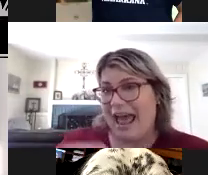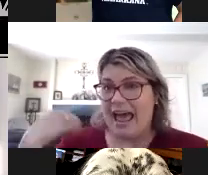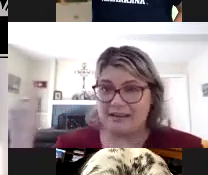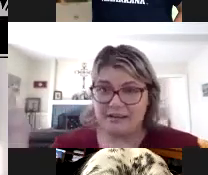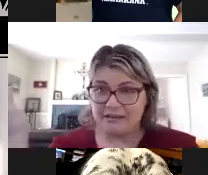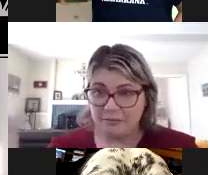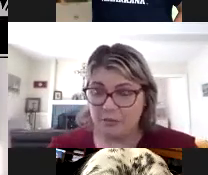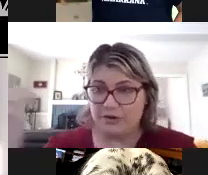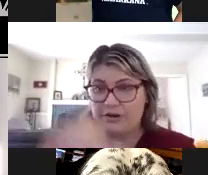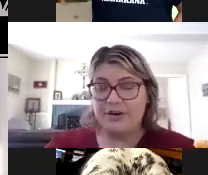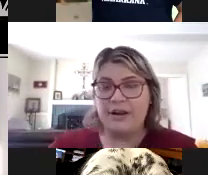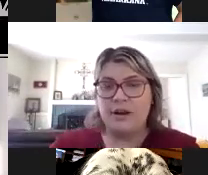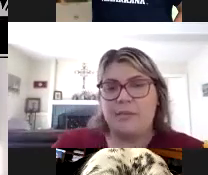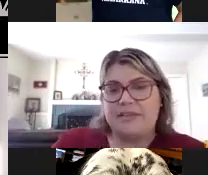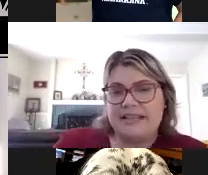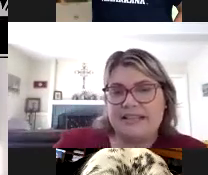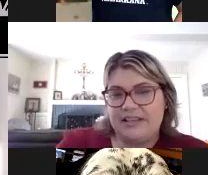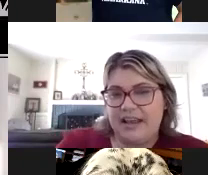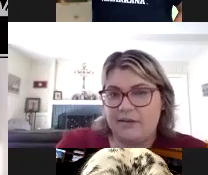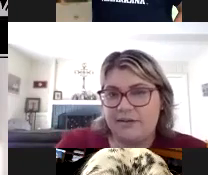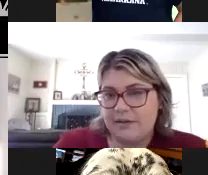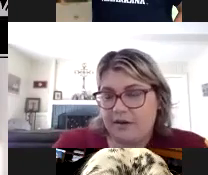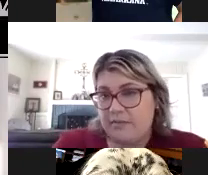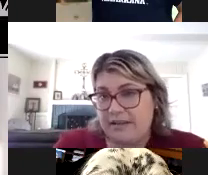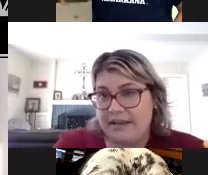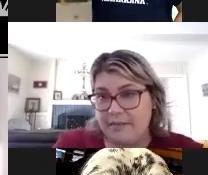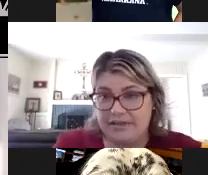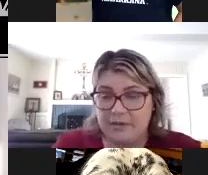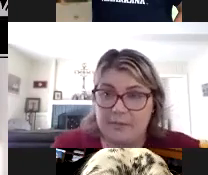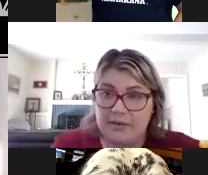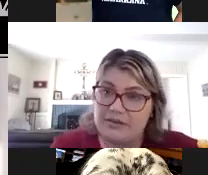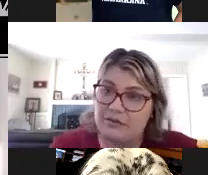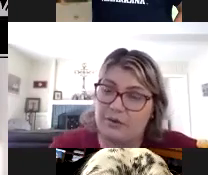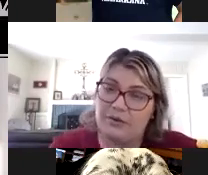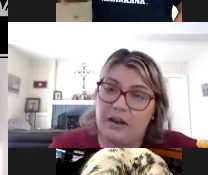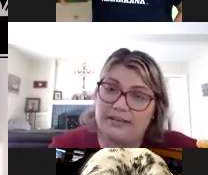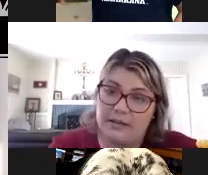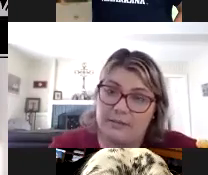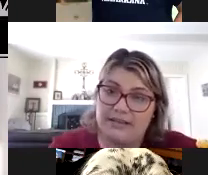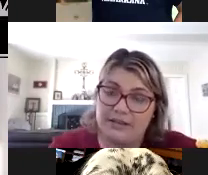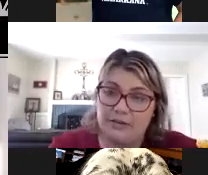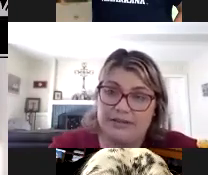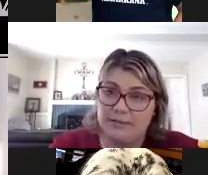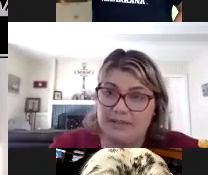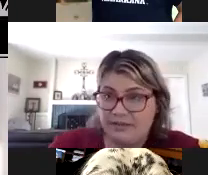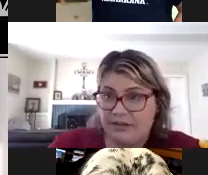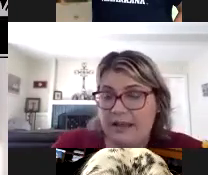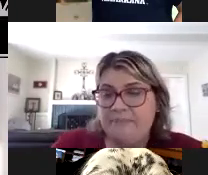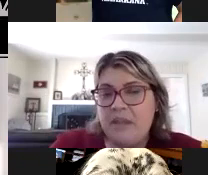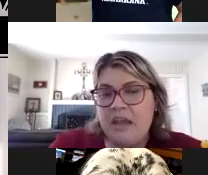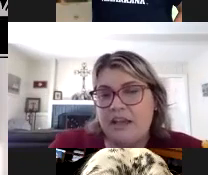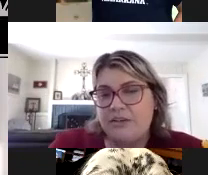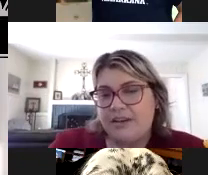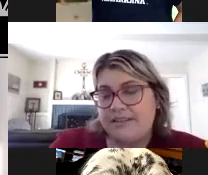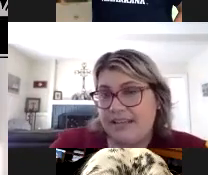going to add more representatives to the House. So that could mean that based on population growth or loss, some states could lose and some states could